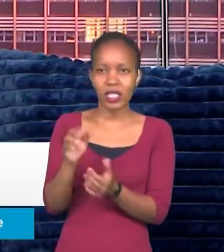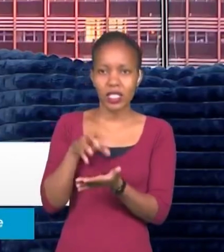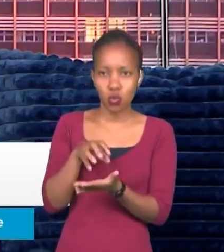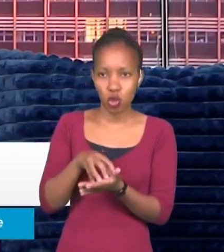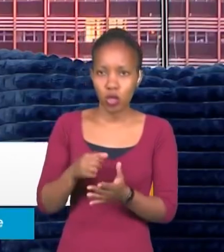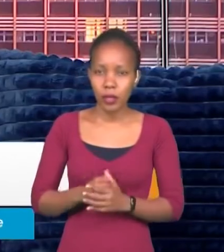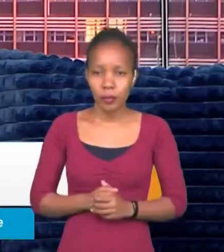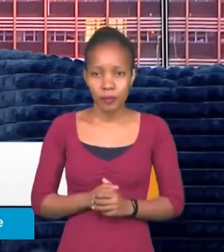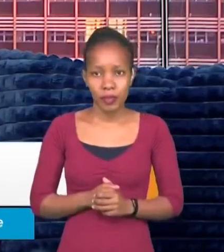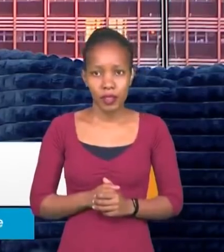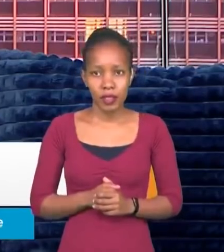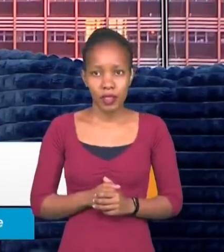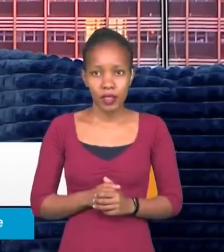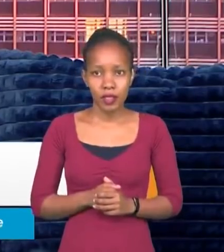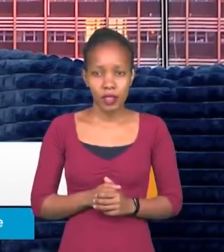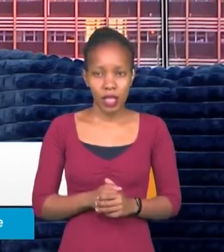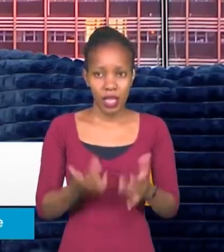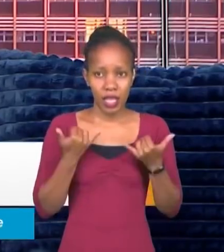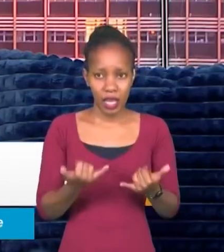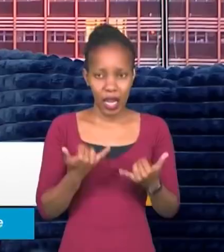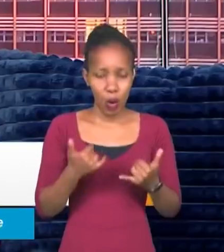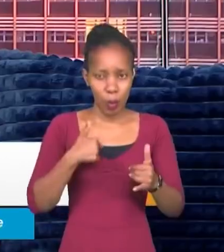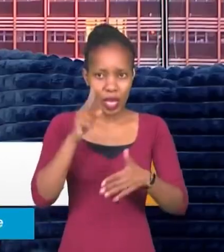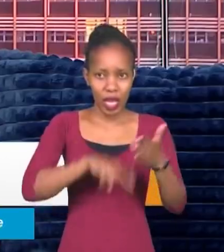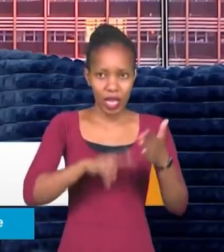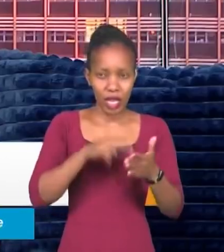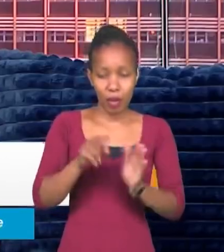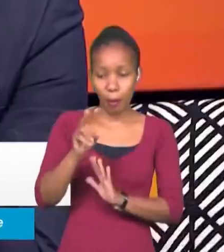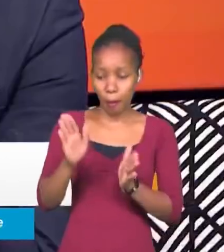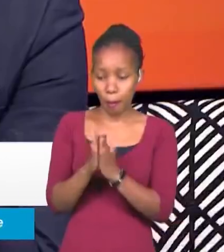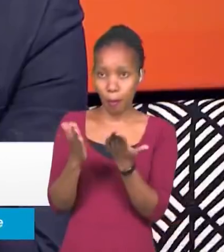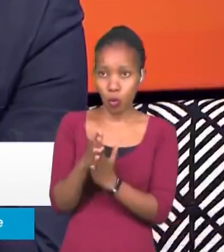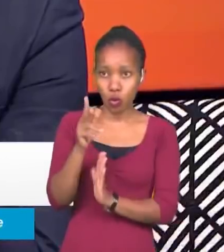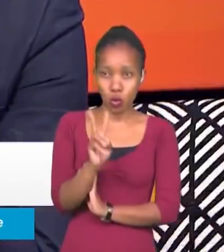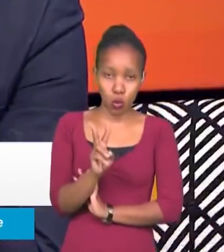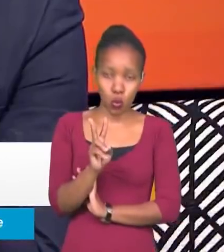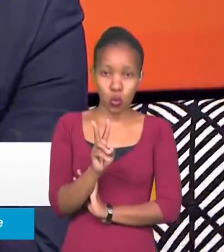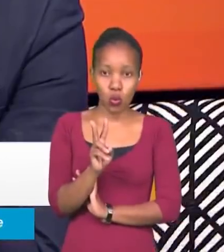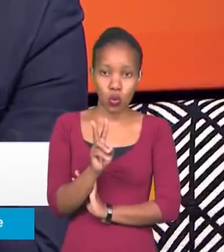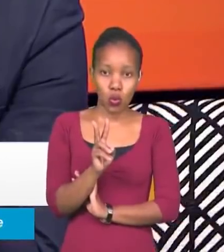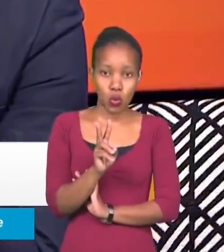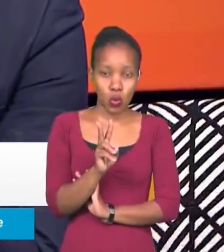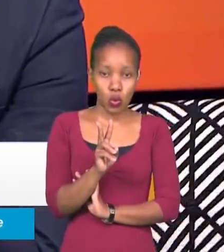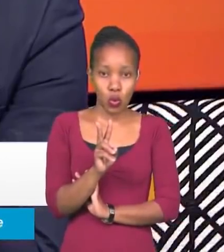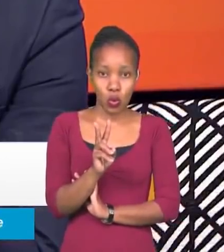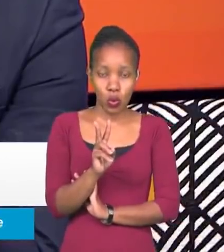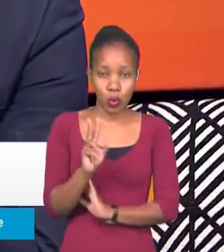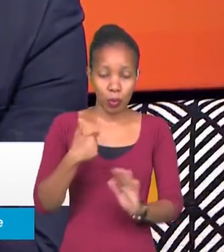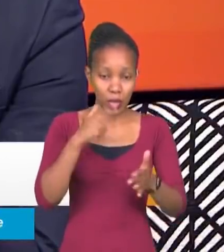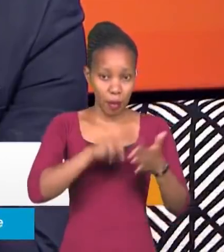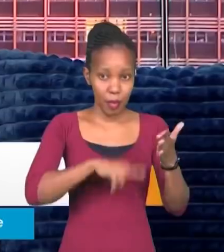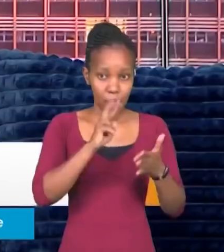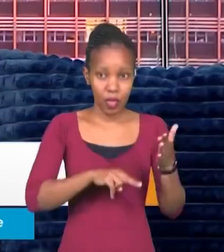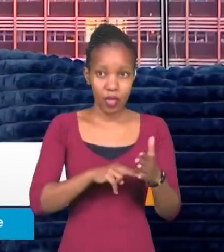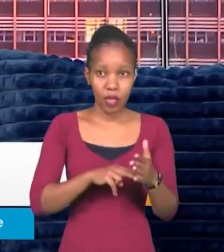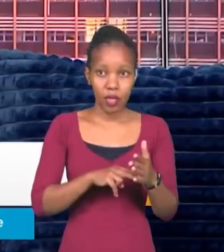know, if I would tell you currently I'm reading two books at the same time. Yeah, I'm actually reading